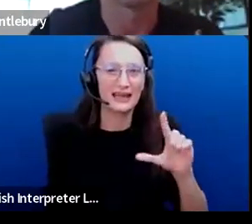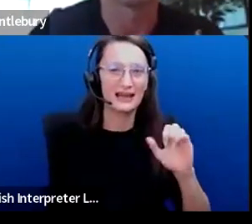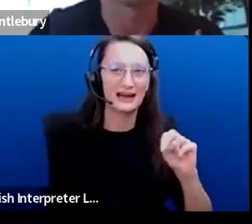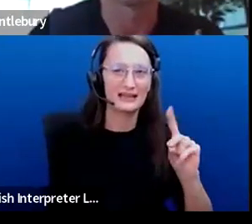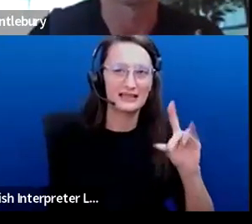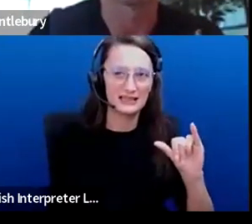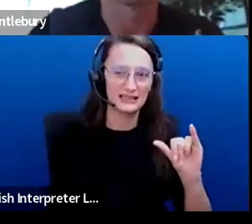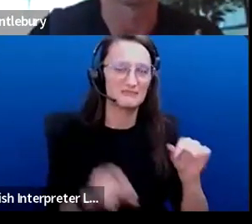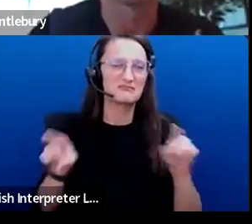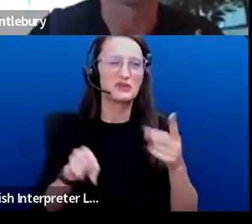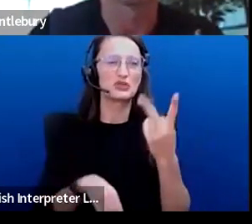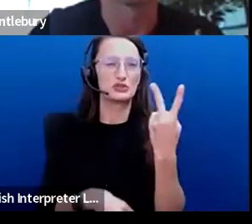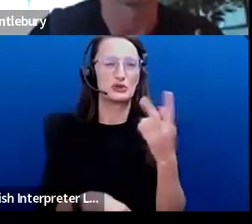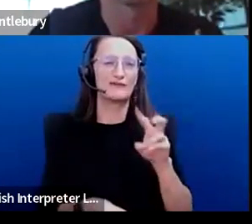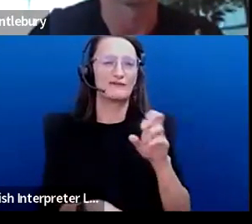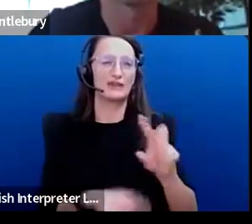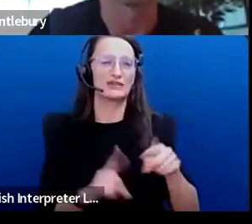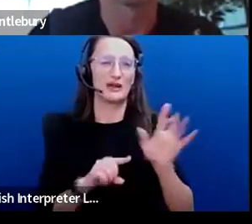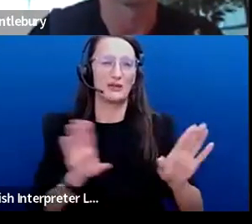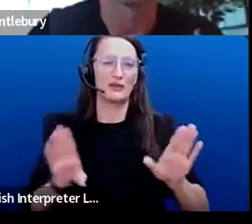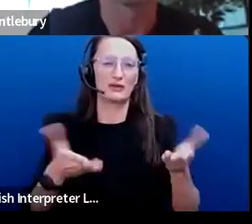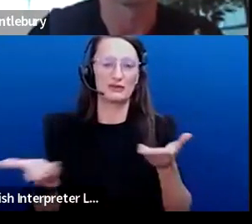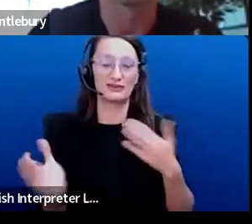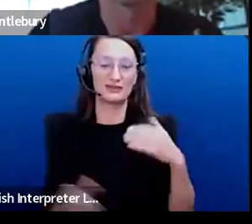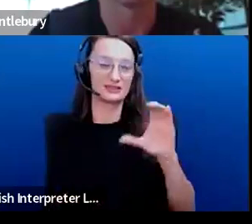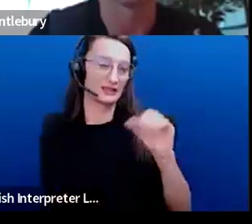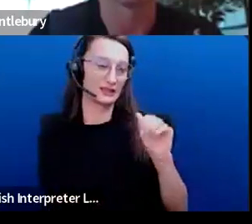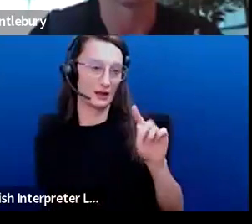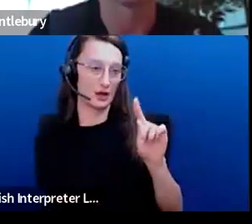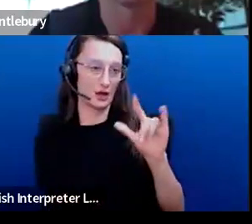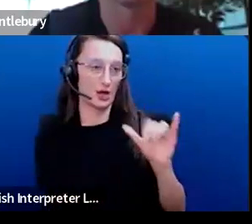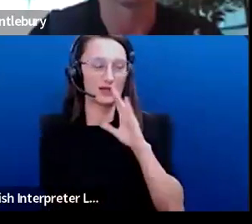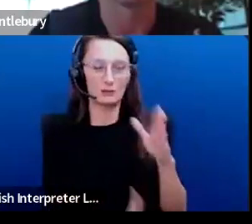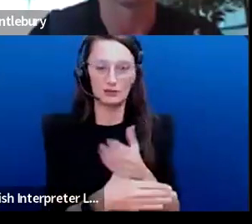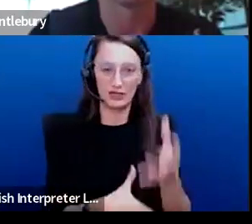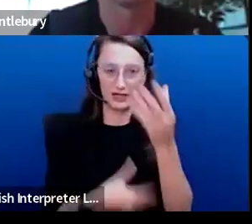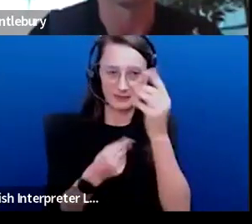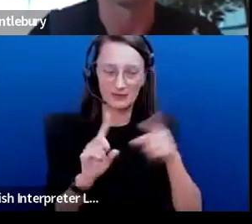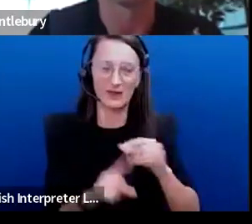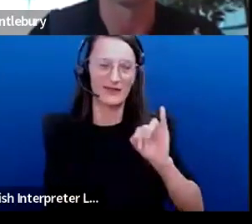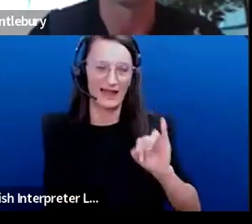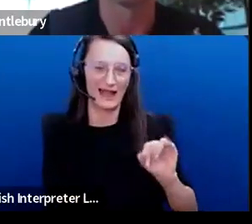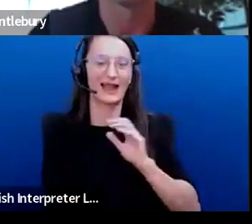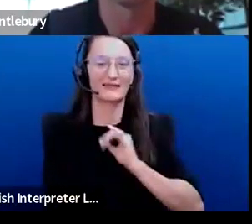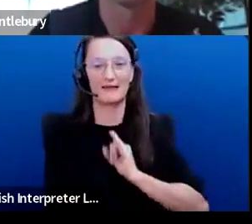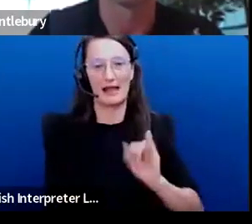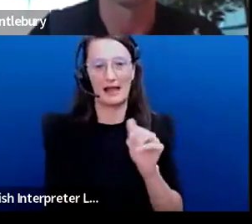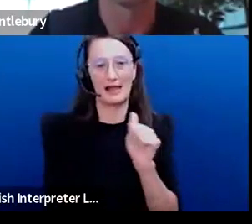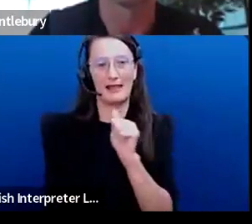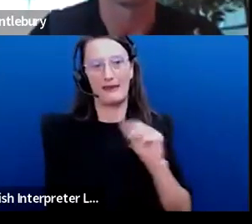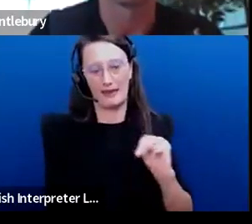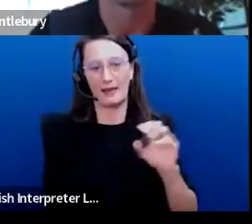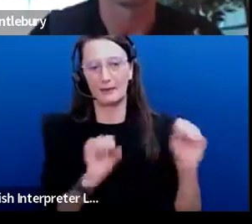services. Carly is going to be sharing some information about the I Am Able job fair and also the